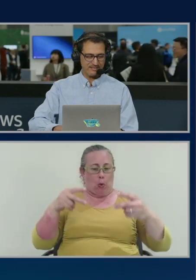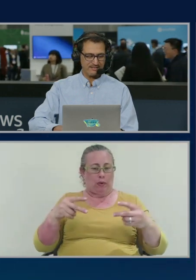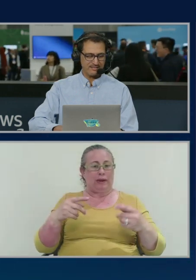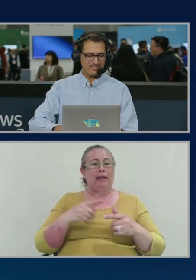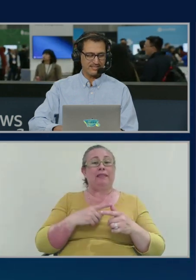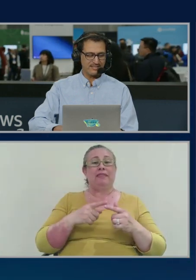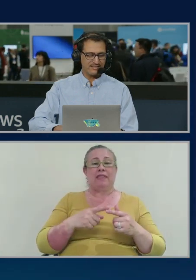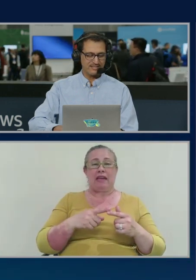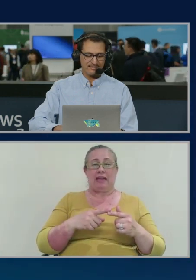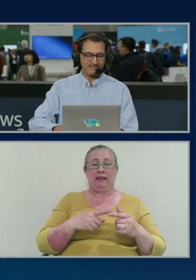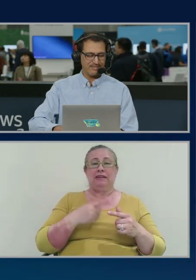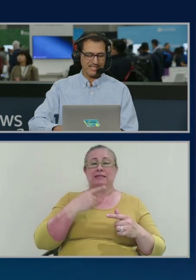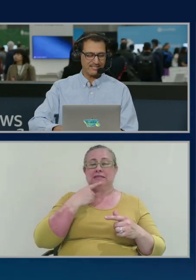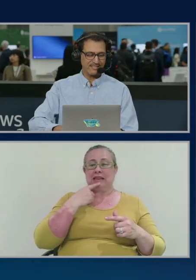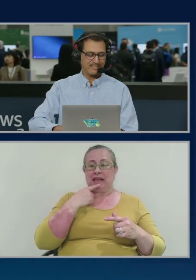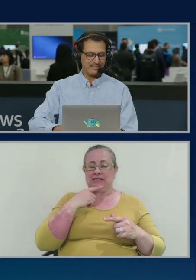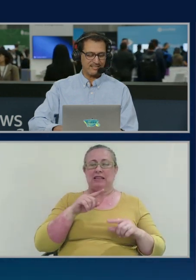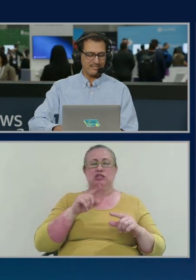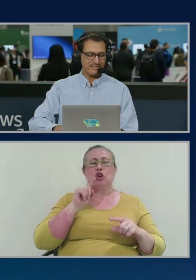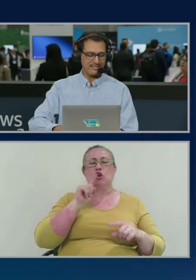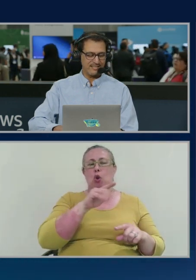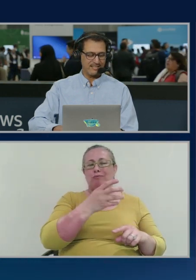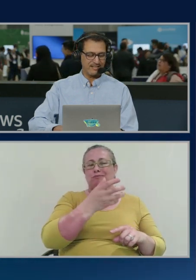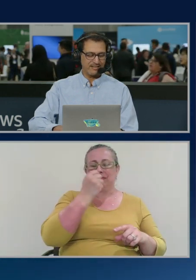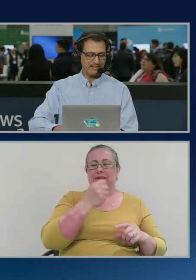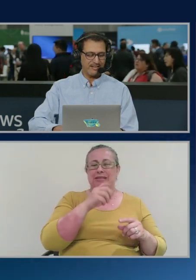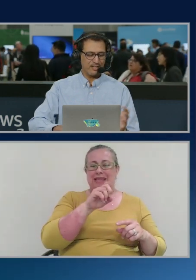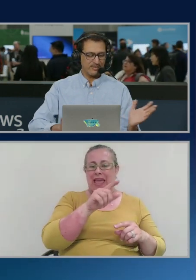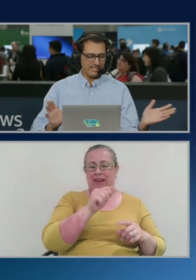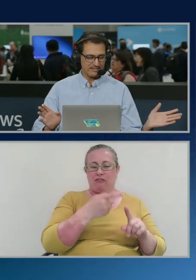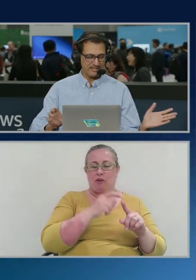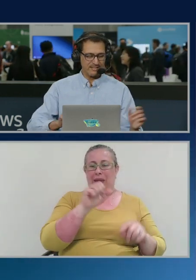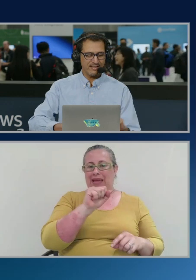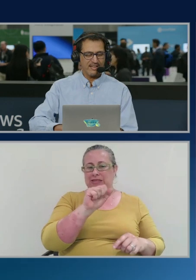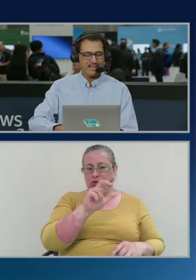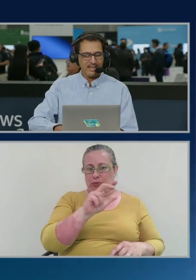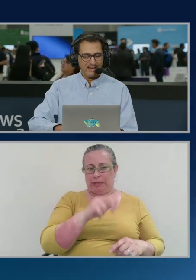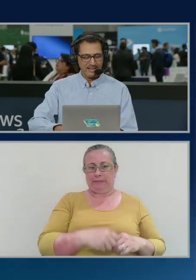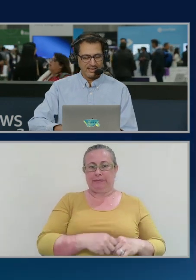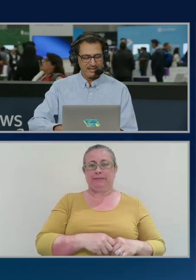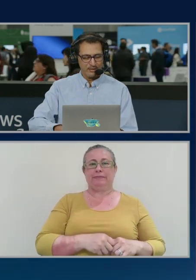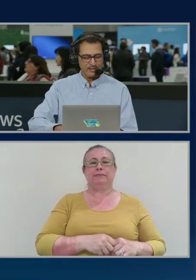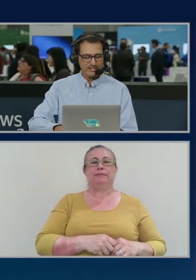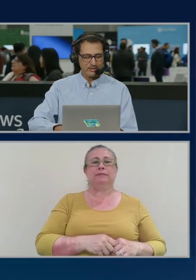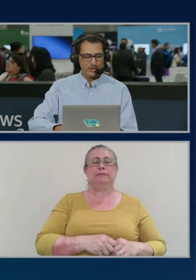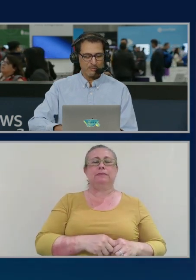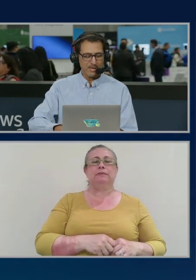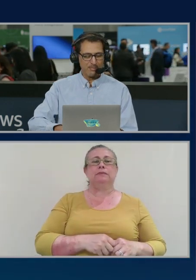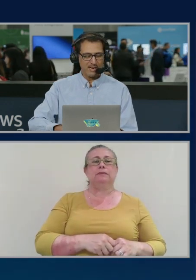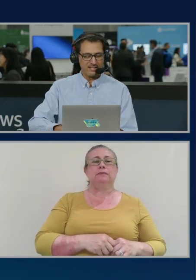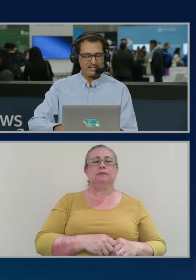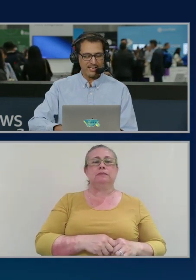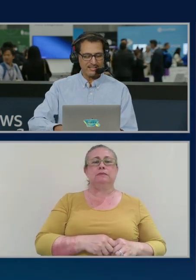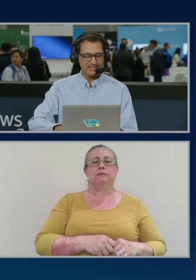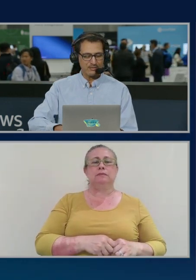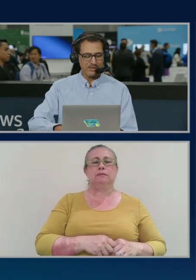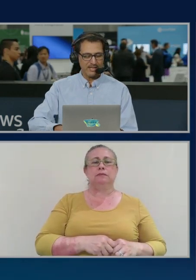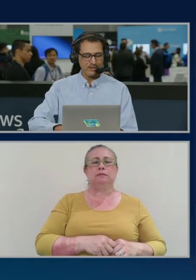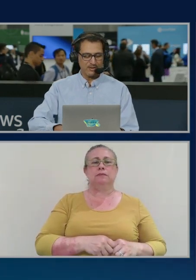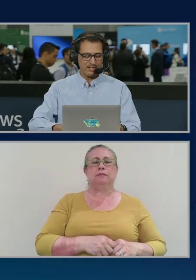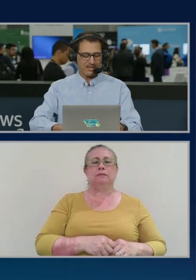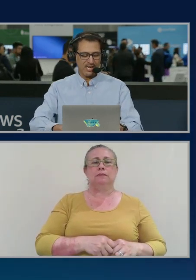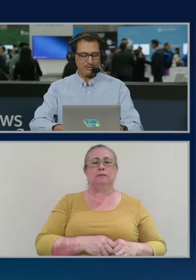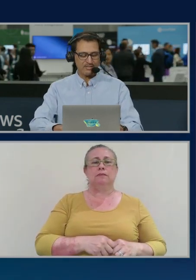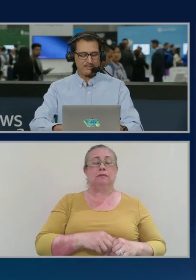S3. This is essentially the read of the S3. And here, it's showing my path, and this is